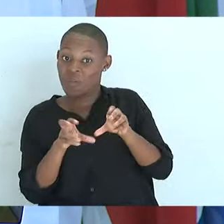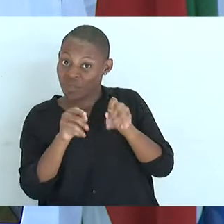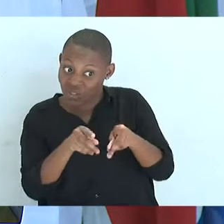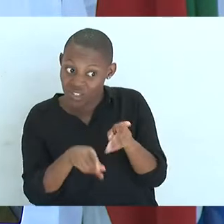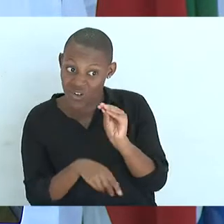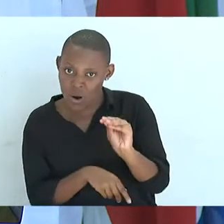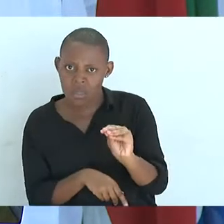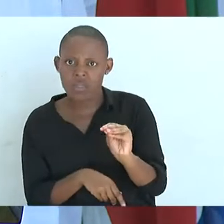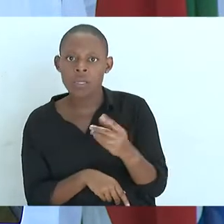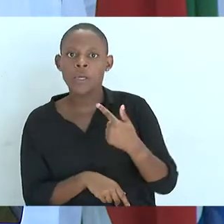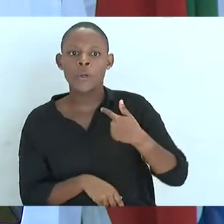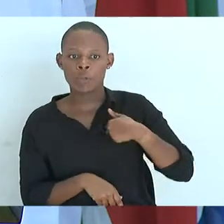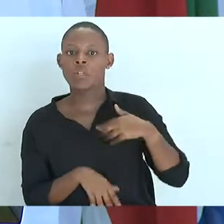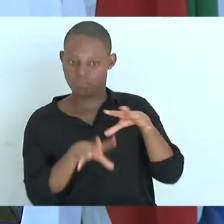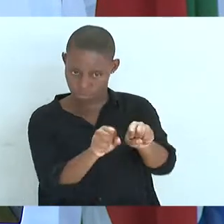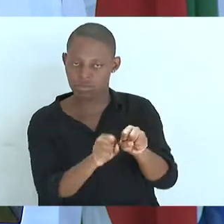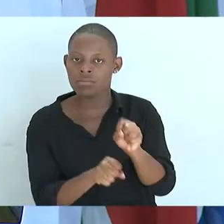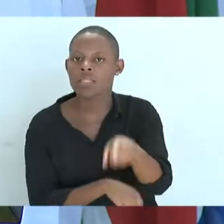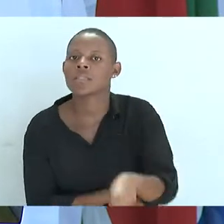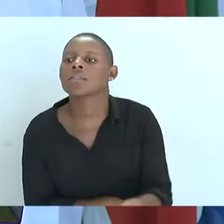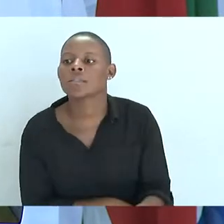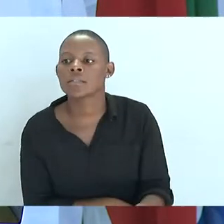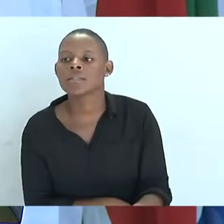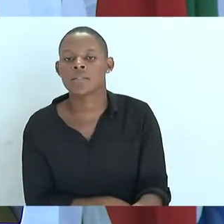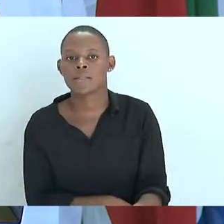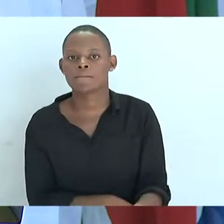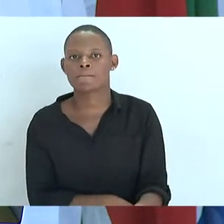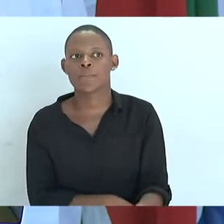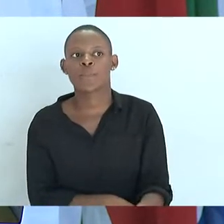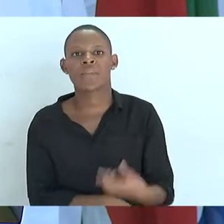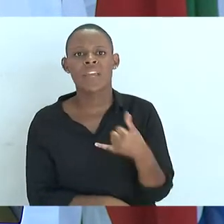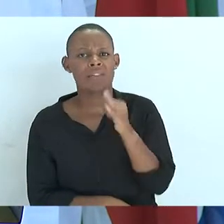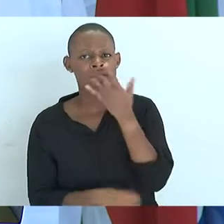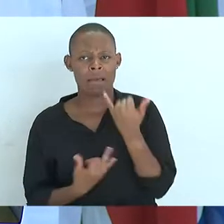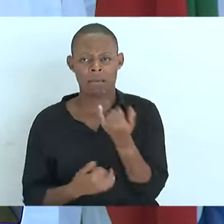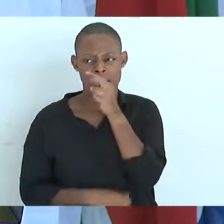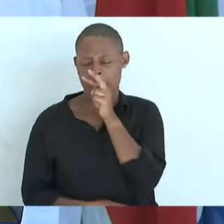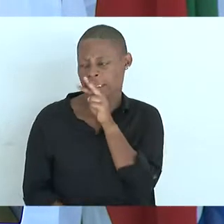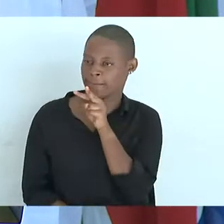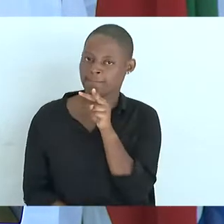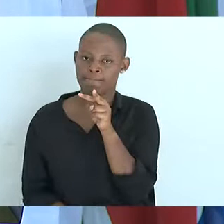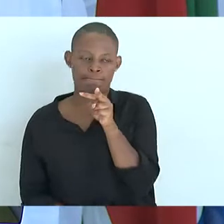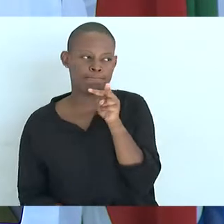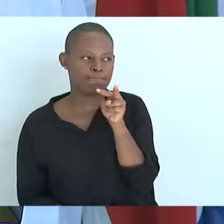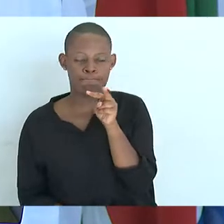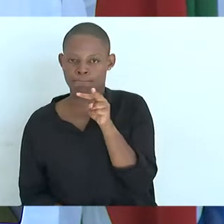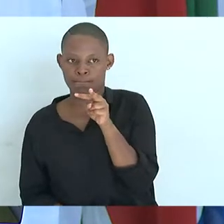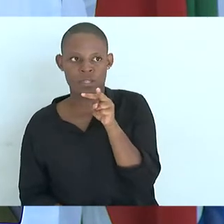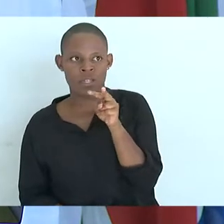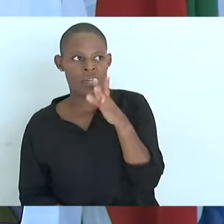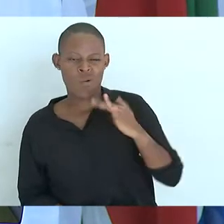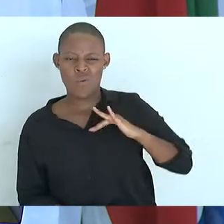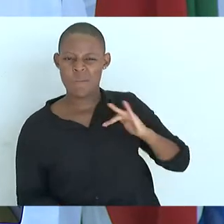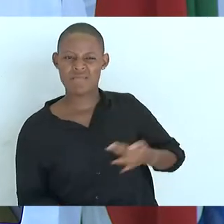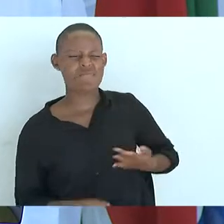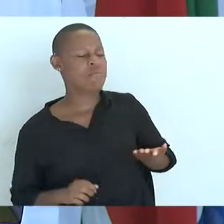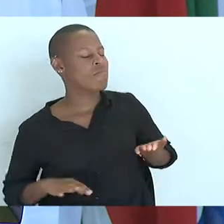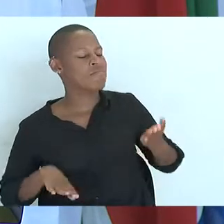hands. Sibone ukuthi uma ubuka more women,